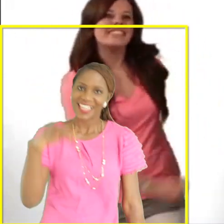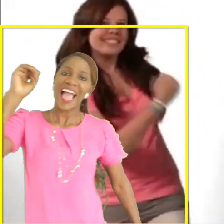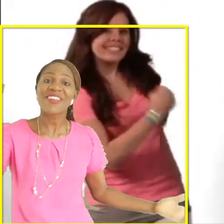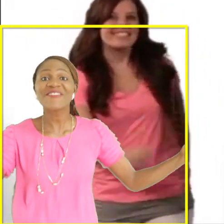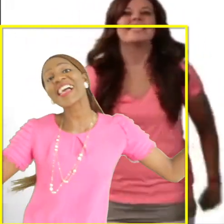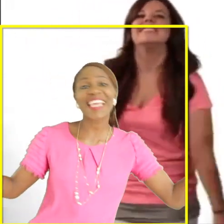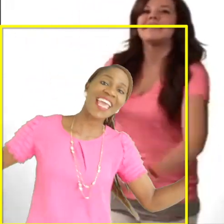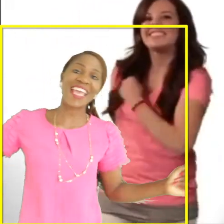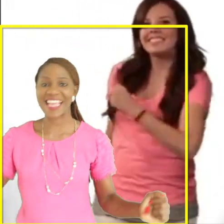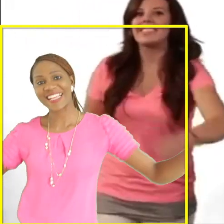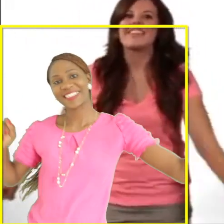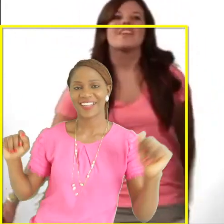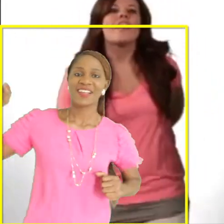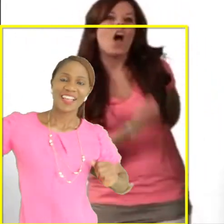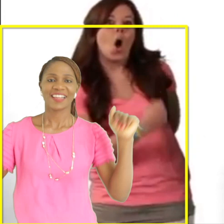Are you ready? Are you ready?